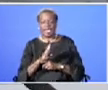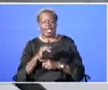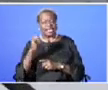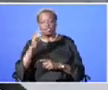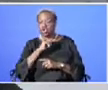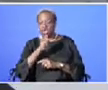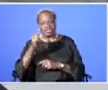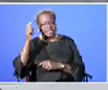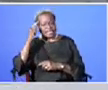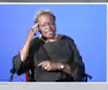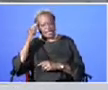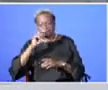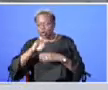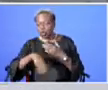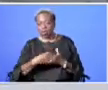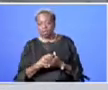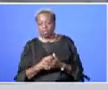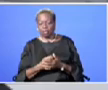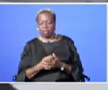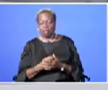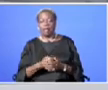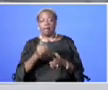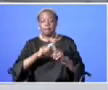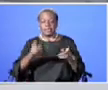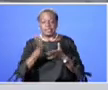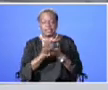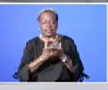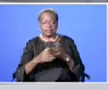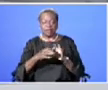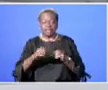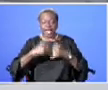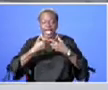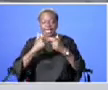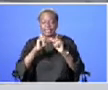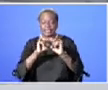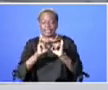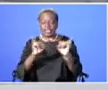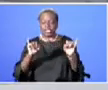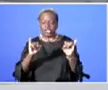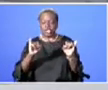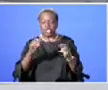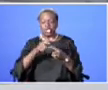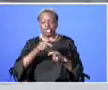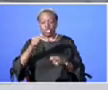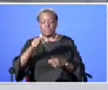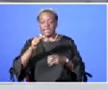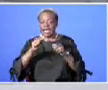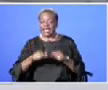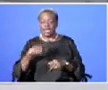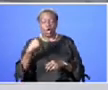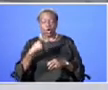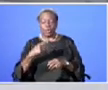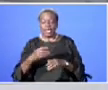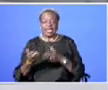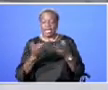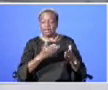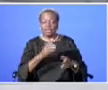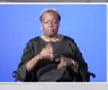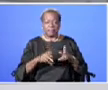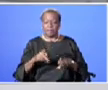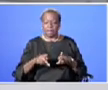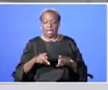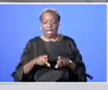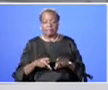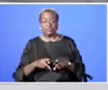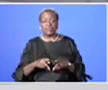insensitive at all, but some of the isolation tubes can only carry people up to a certain size.